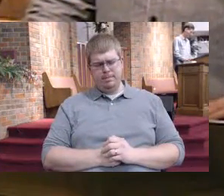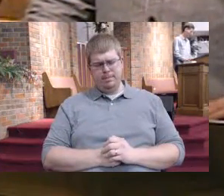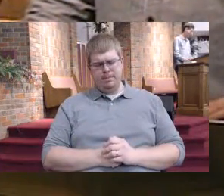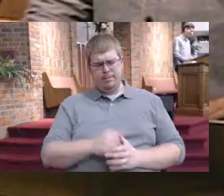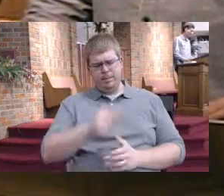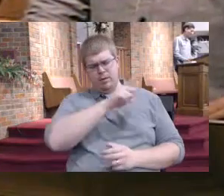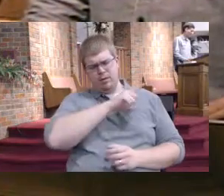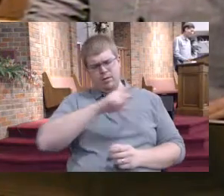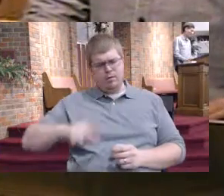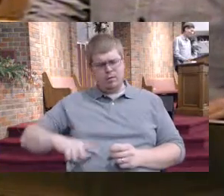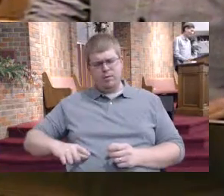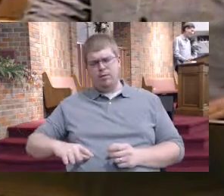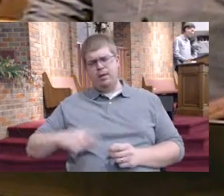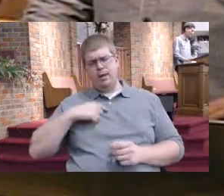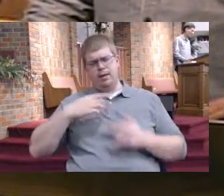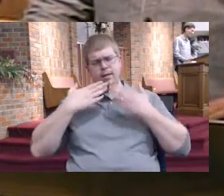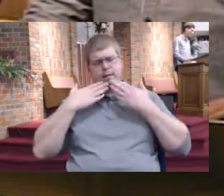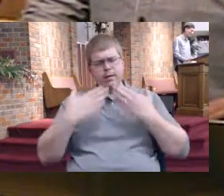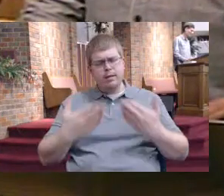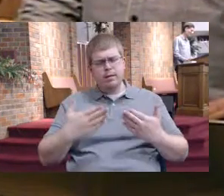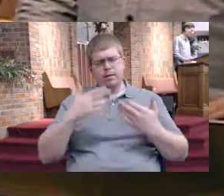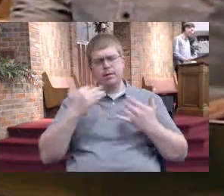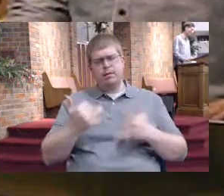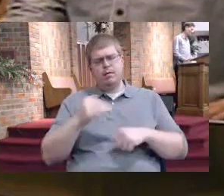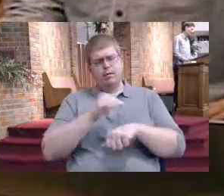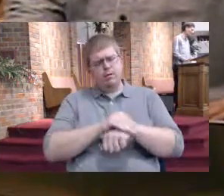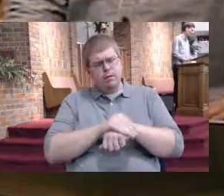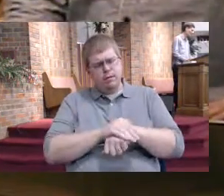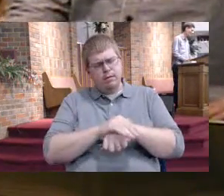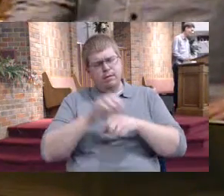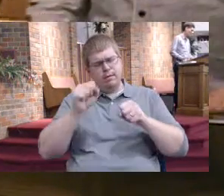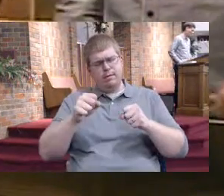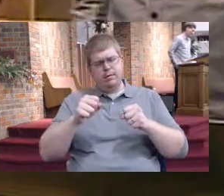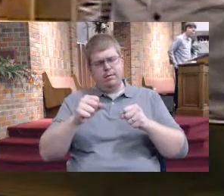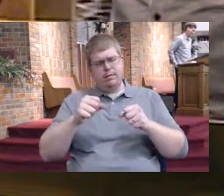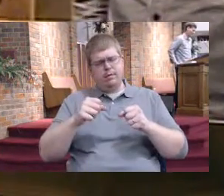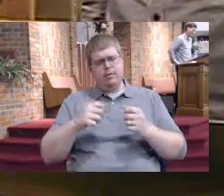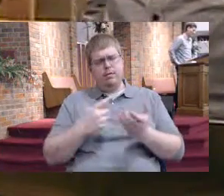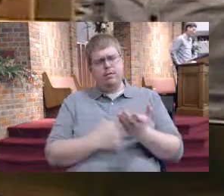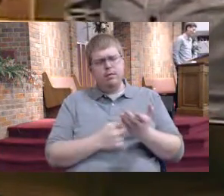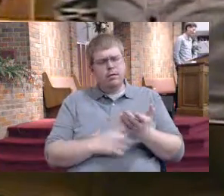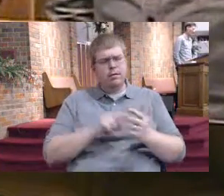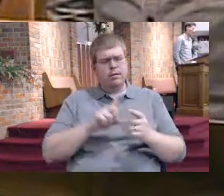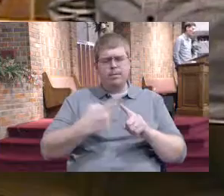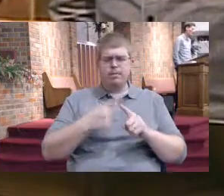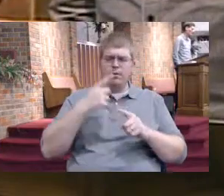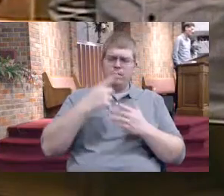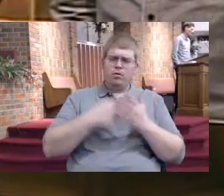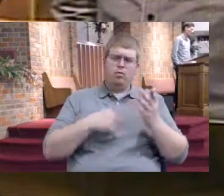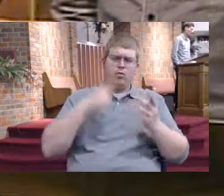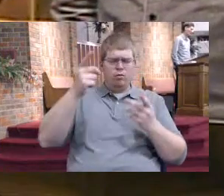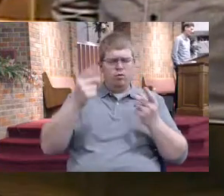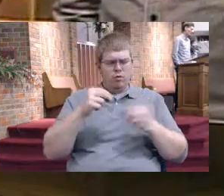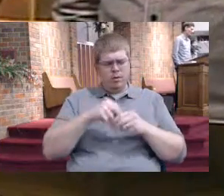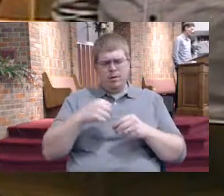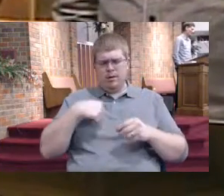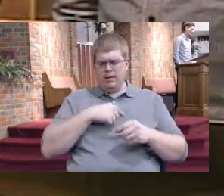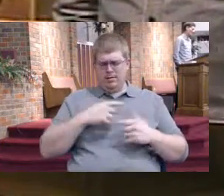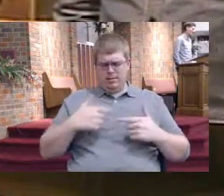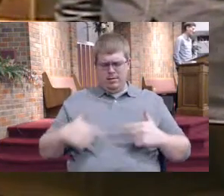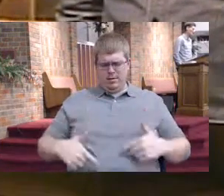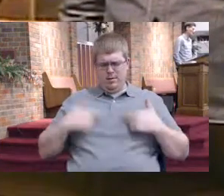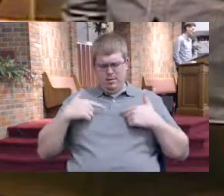Lord, I'm so thankful for tonight and the chance to talk about what you're doing in our life and in the lives of